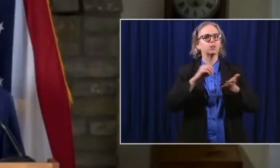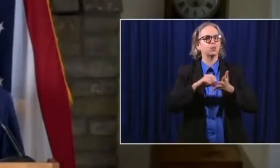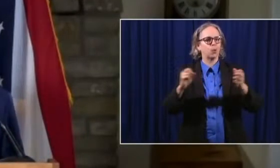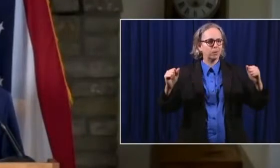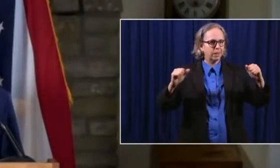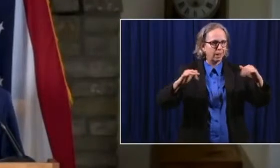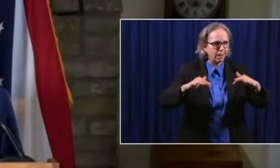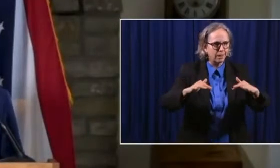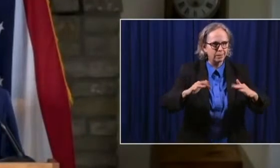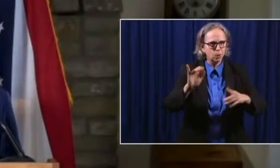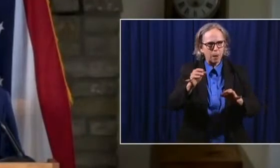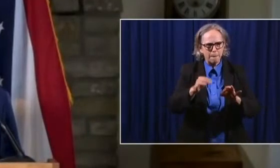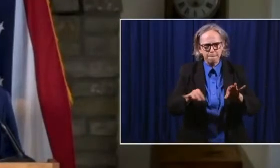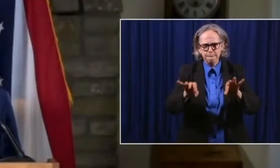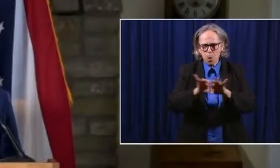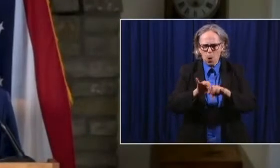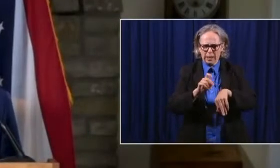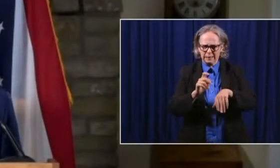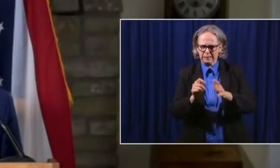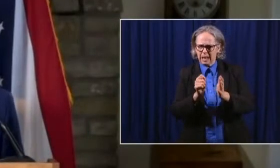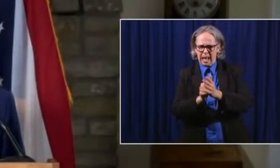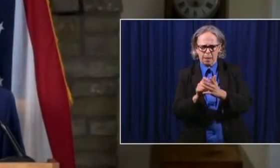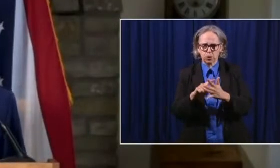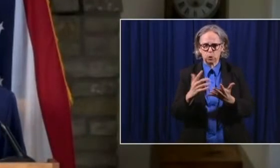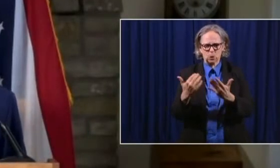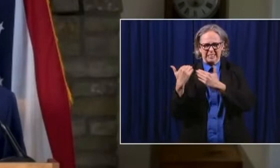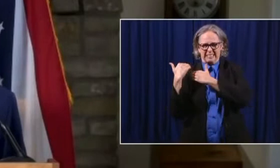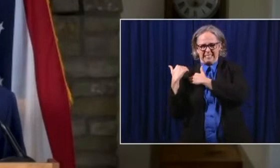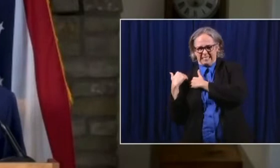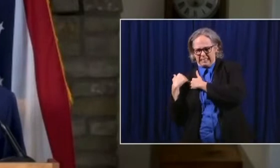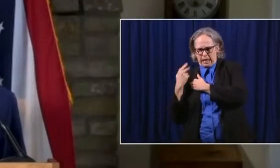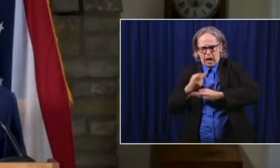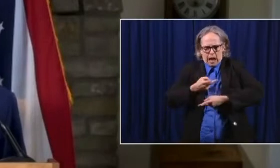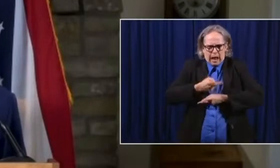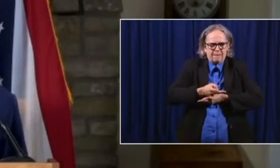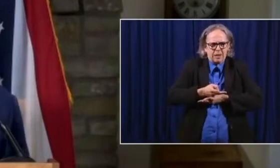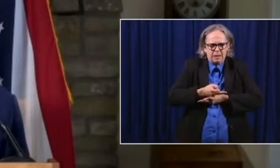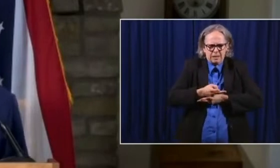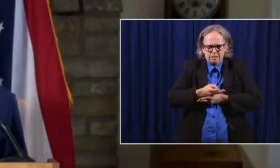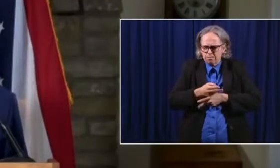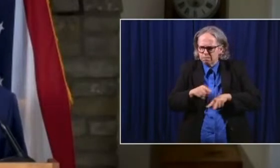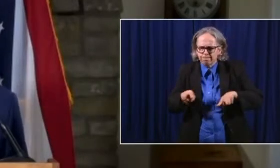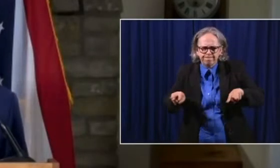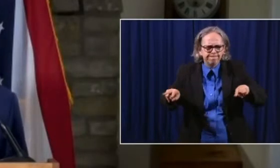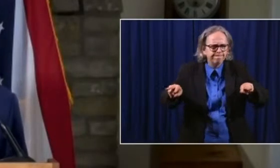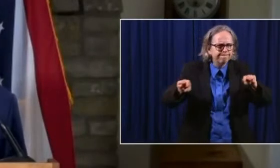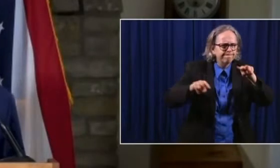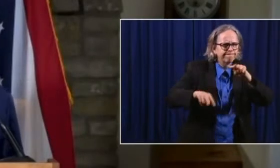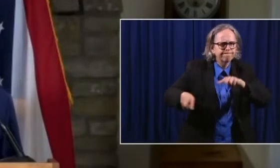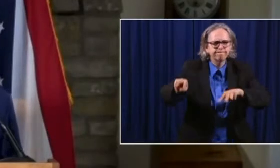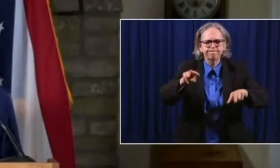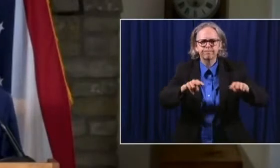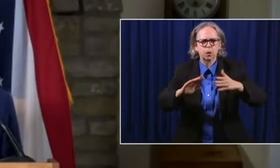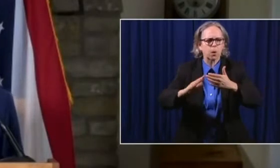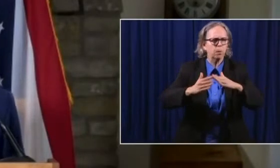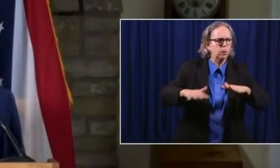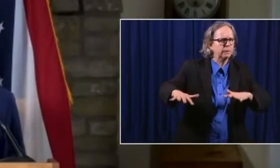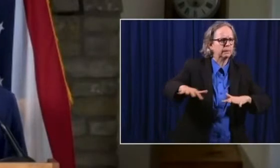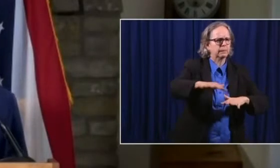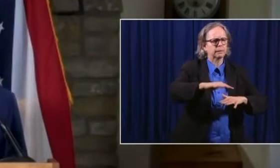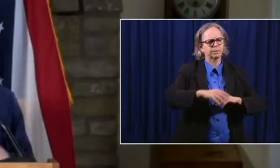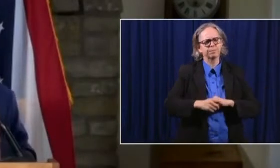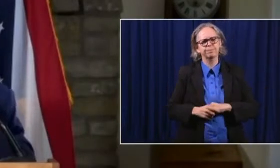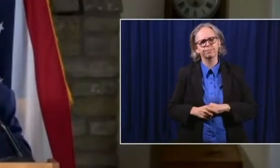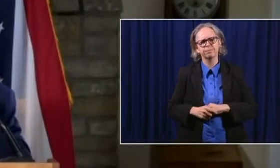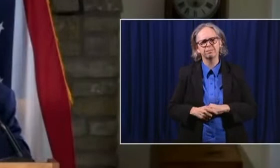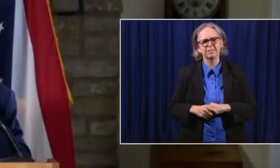we got to watch what's happening. Let me go through and talk about the red counties briefly. Mercer